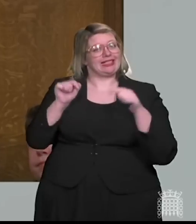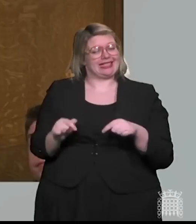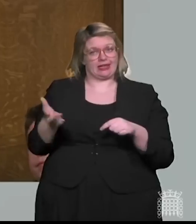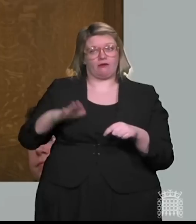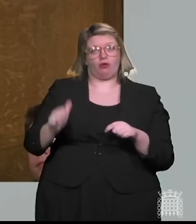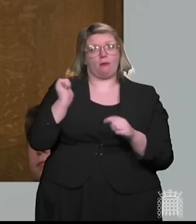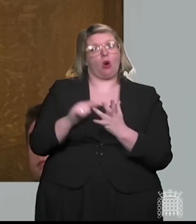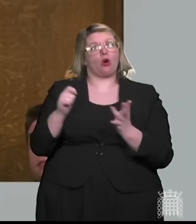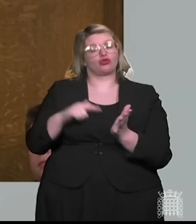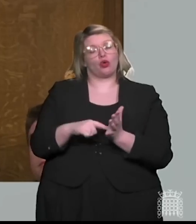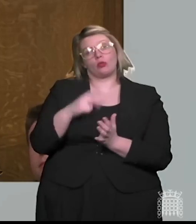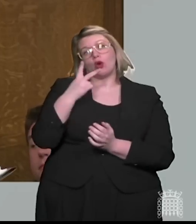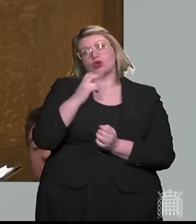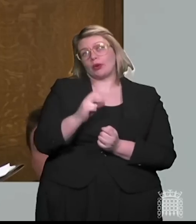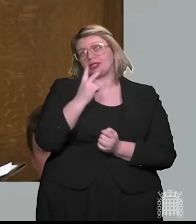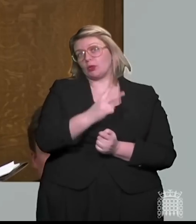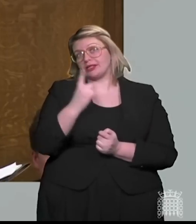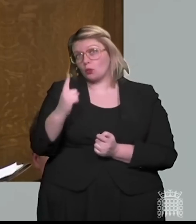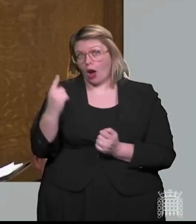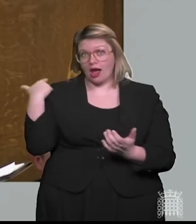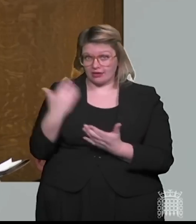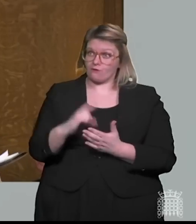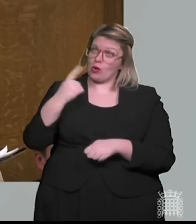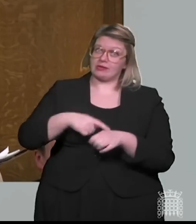since October 2021.